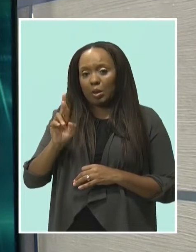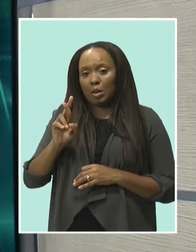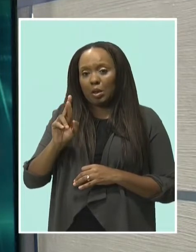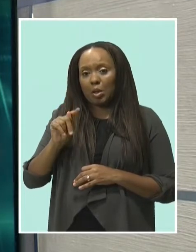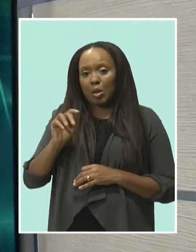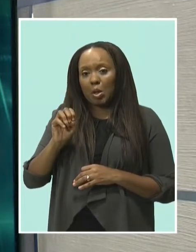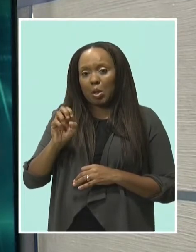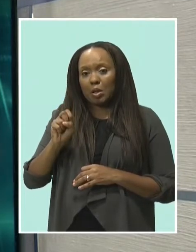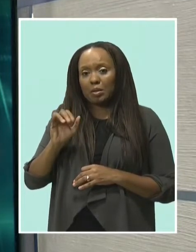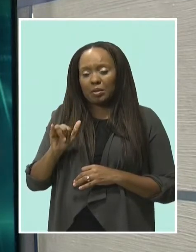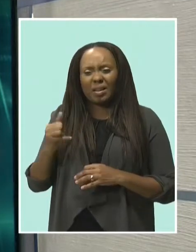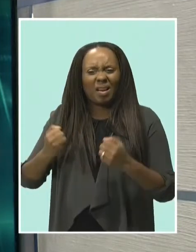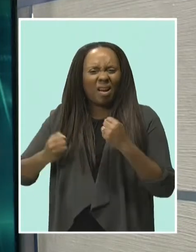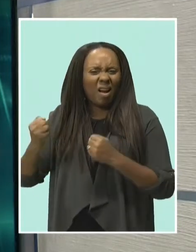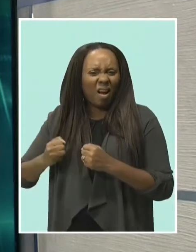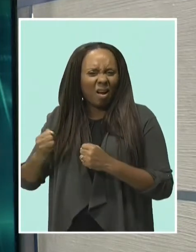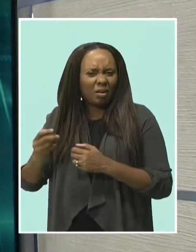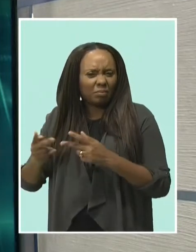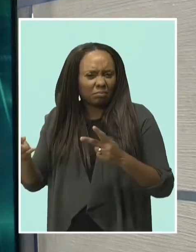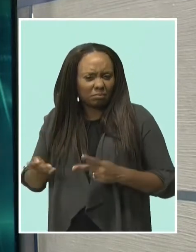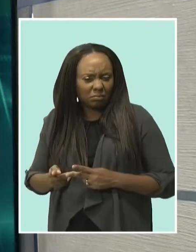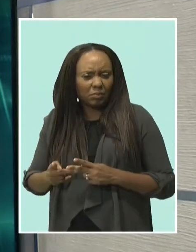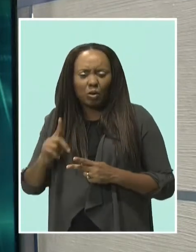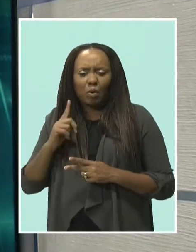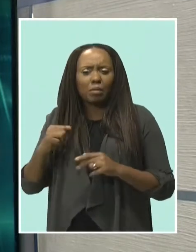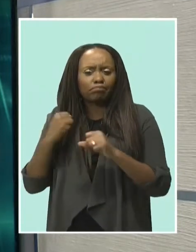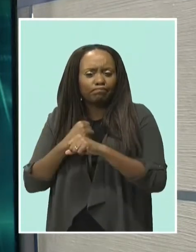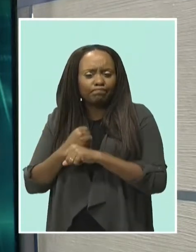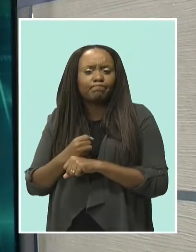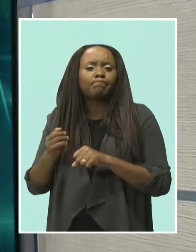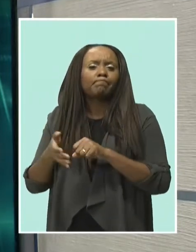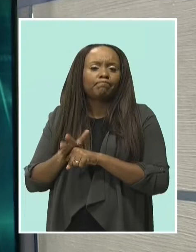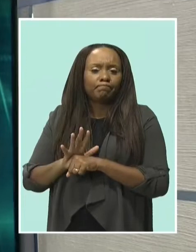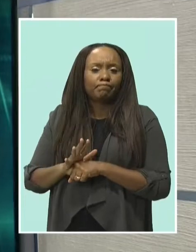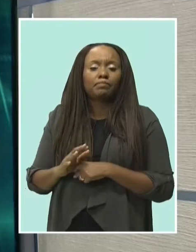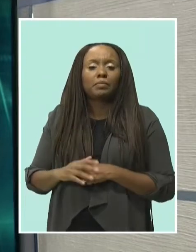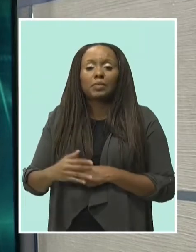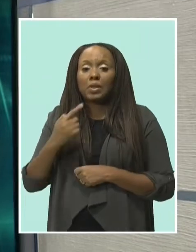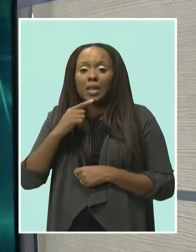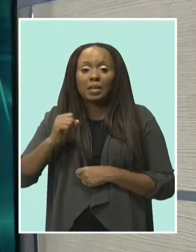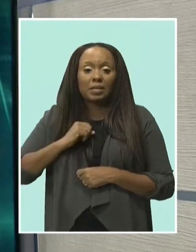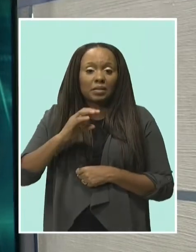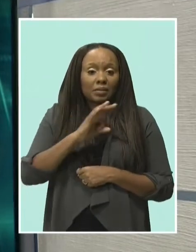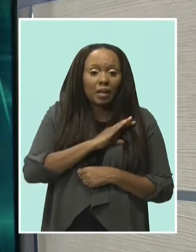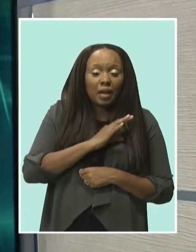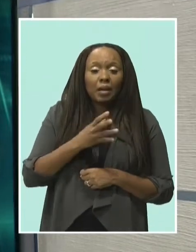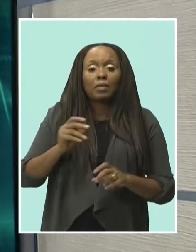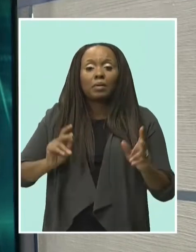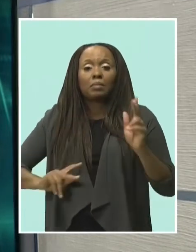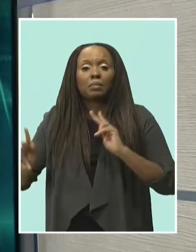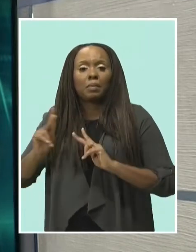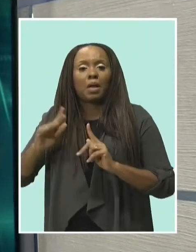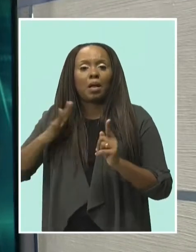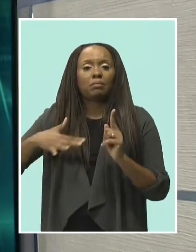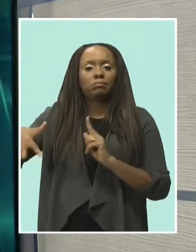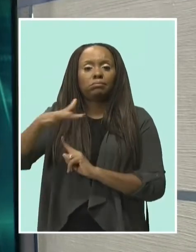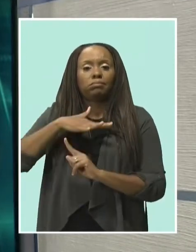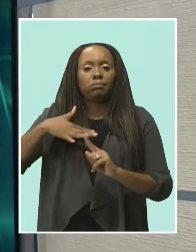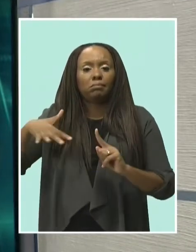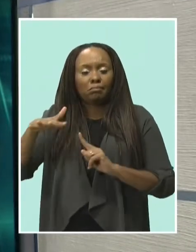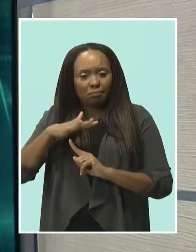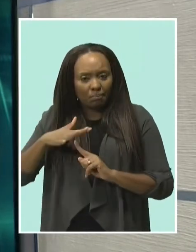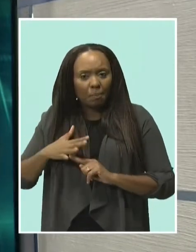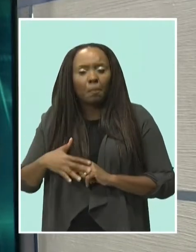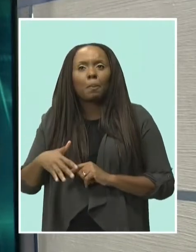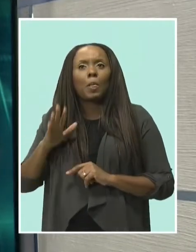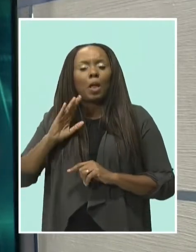Human Resources Manager Stephanie Catling Birmingham told CBC News that staff and residents of the surrounding areas were